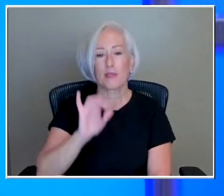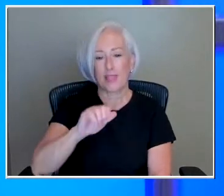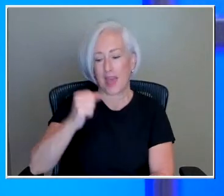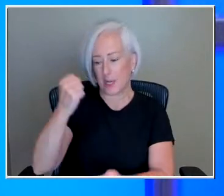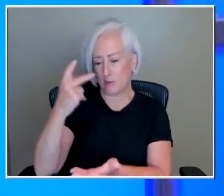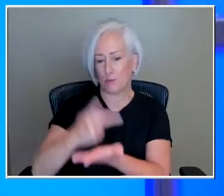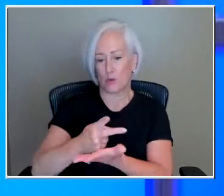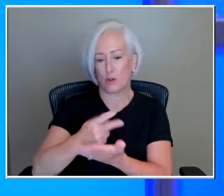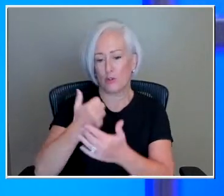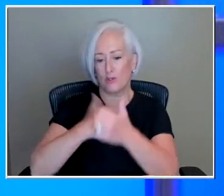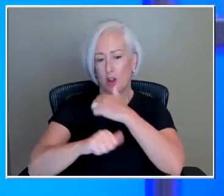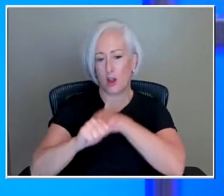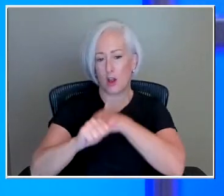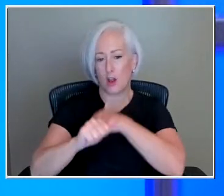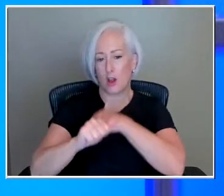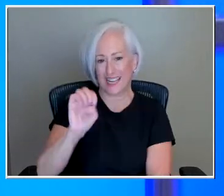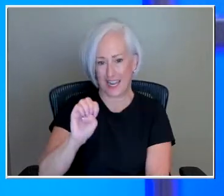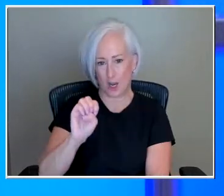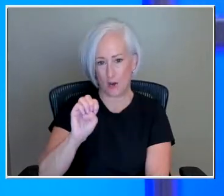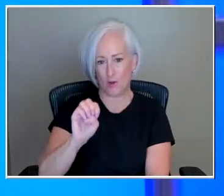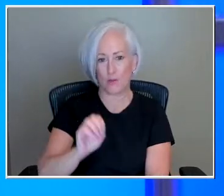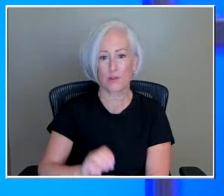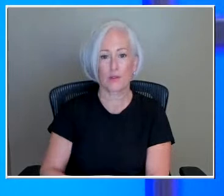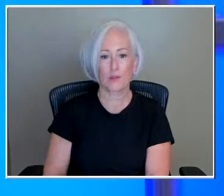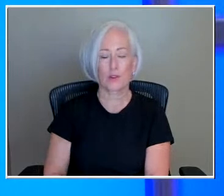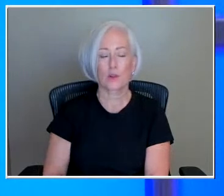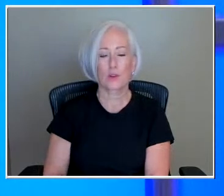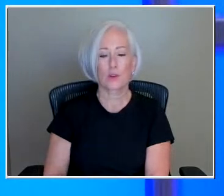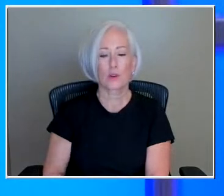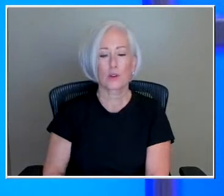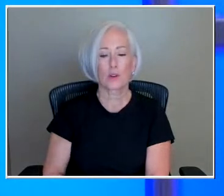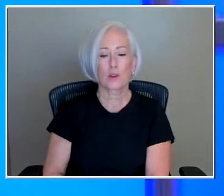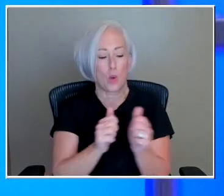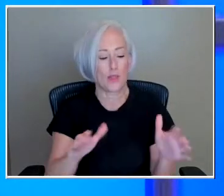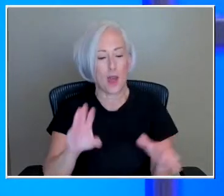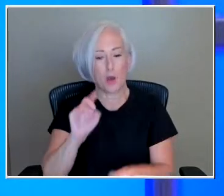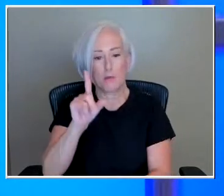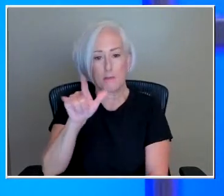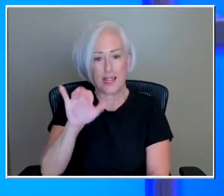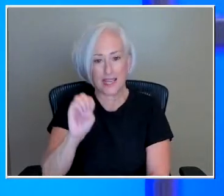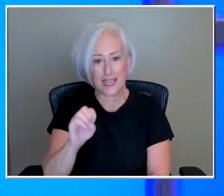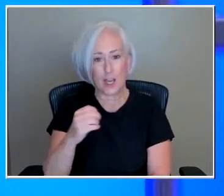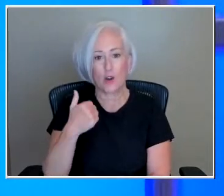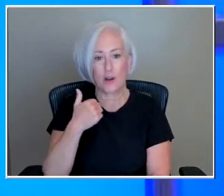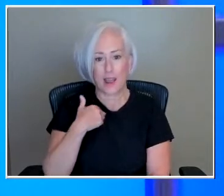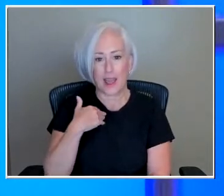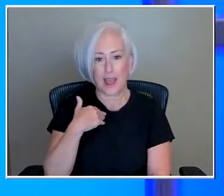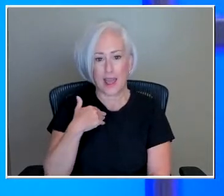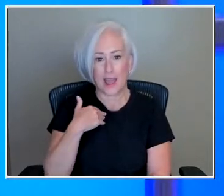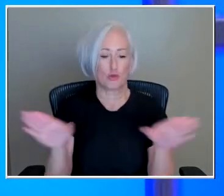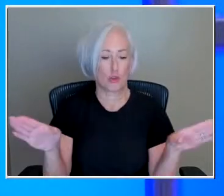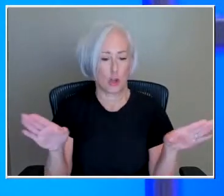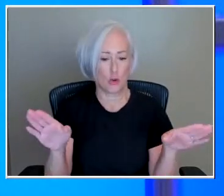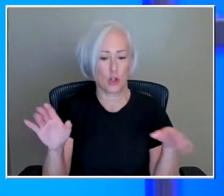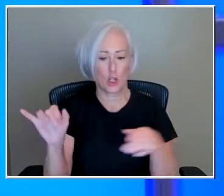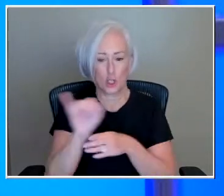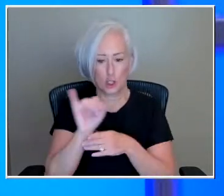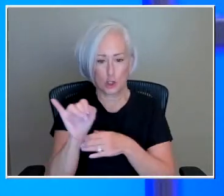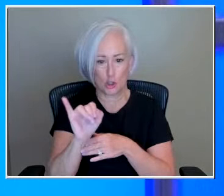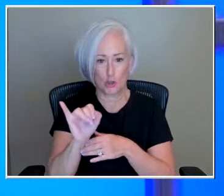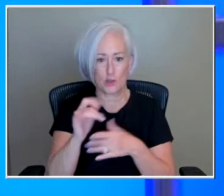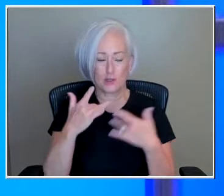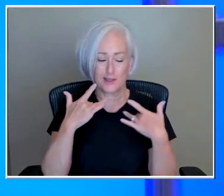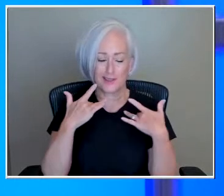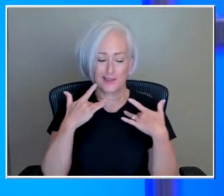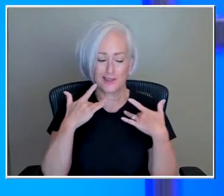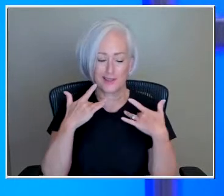covered, and then people who don't have Medicare, who have commercial insurances, is typically covered as well.